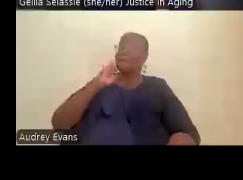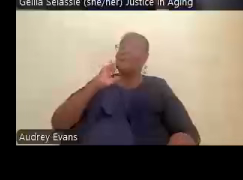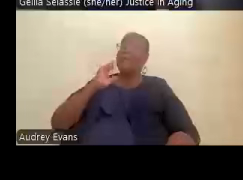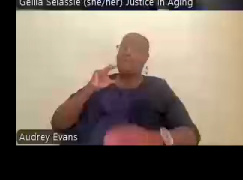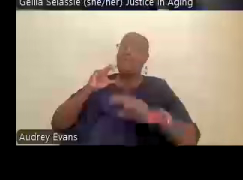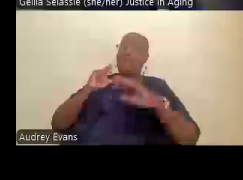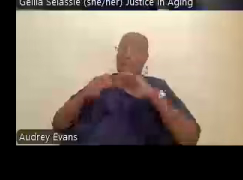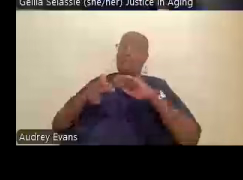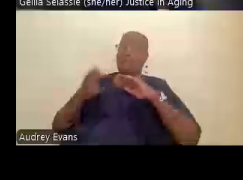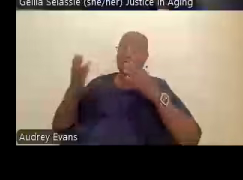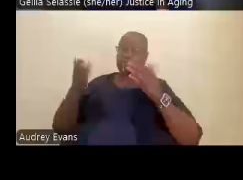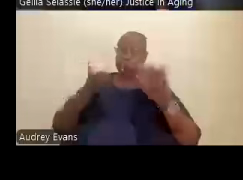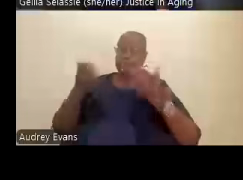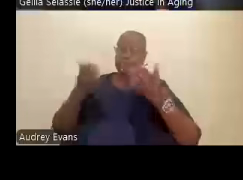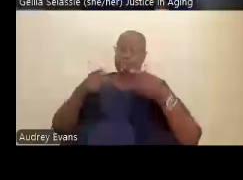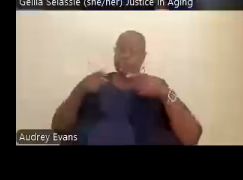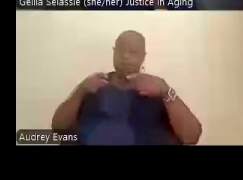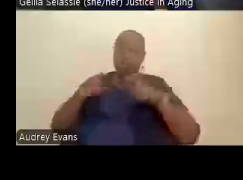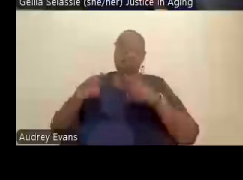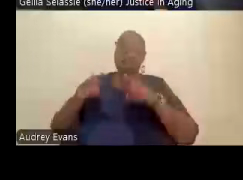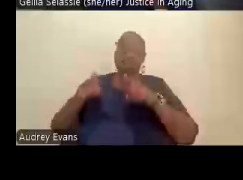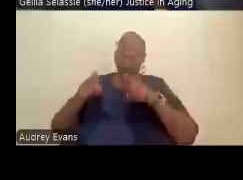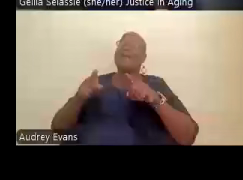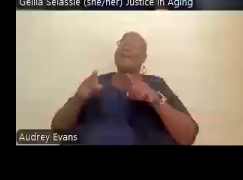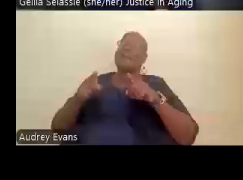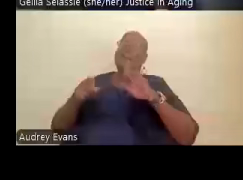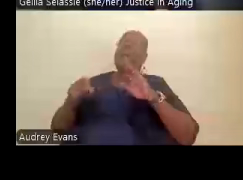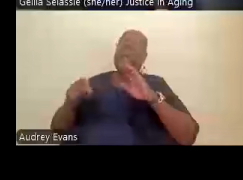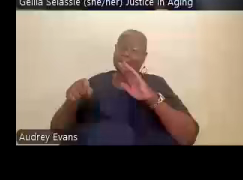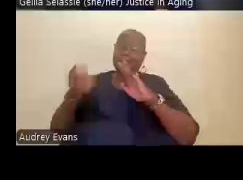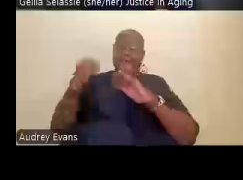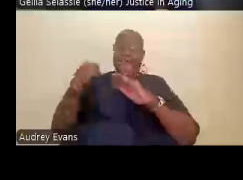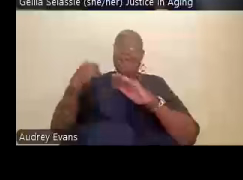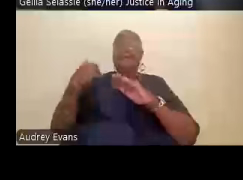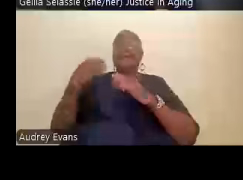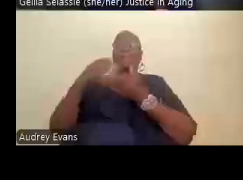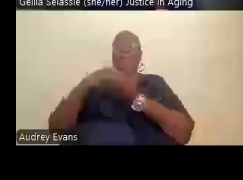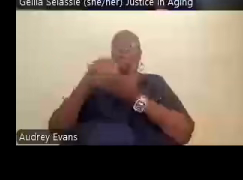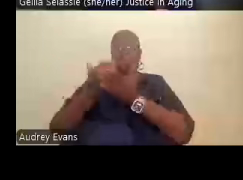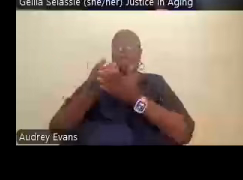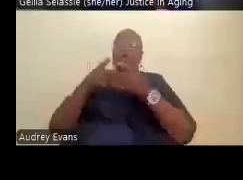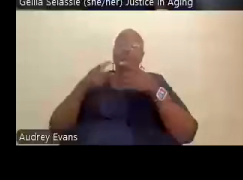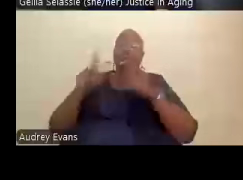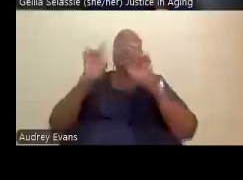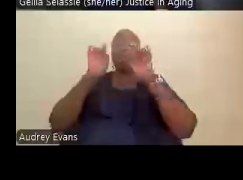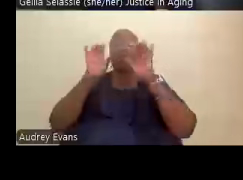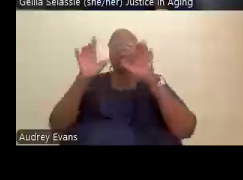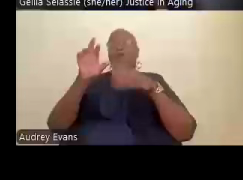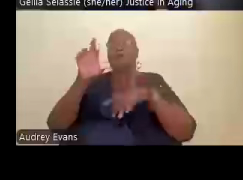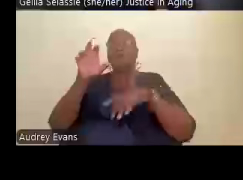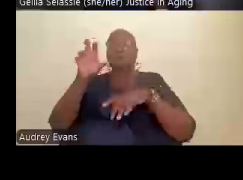HCBS services during past budget downturns. This happened during the Great Recession when federal